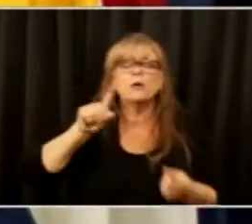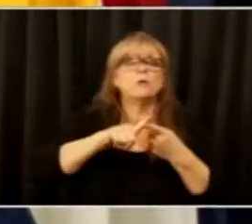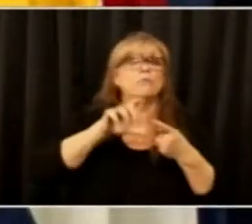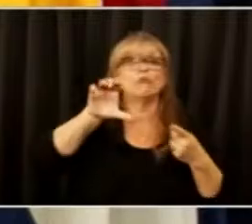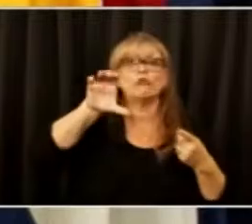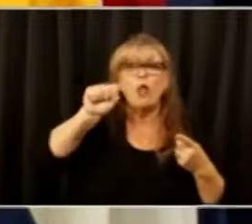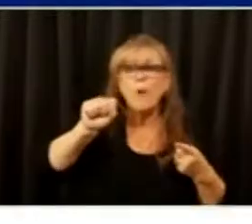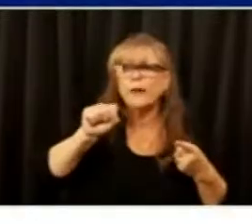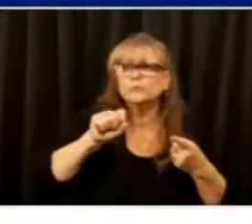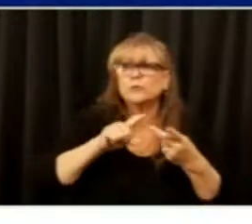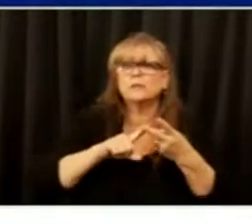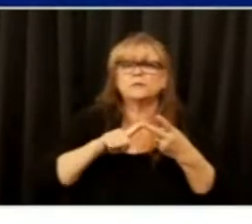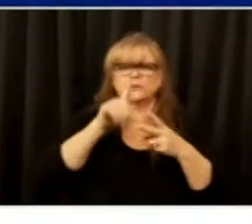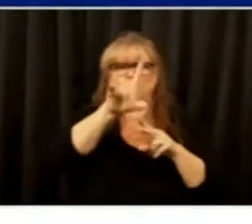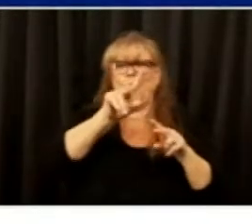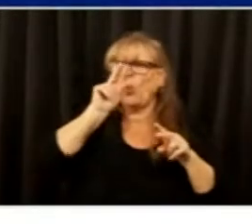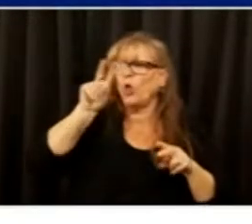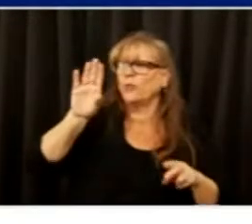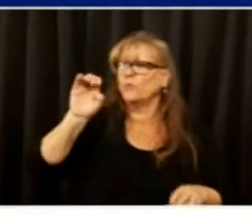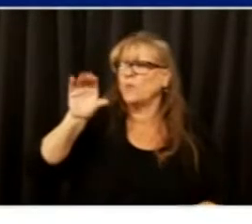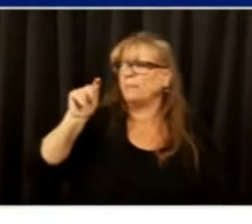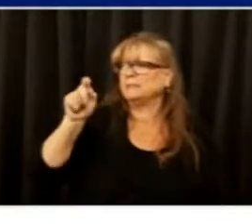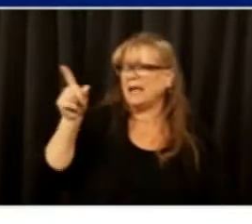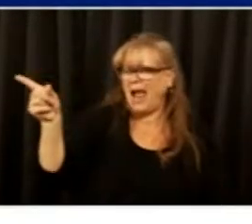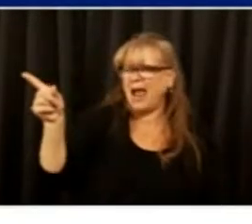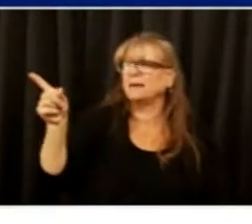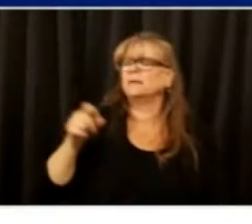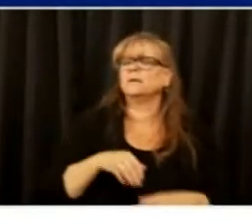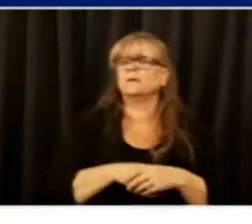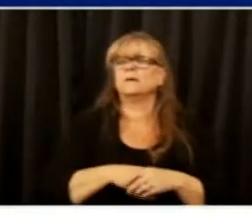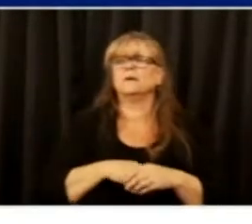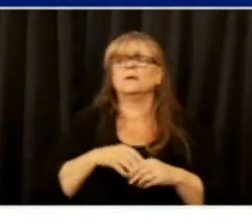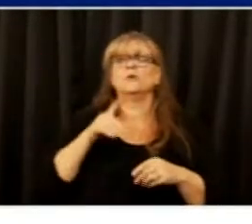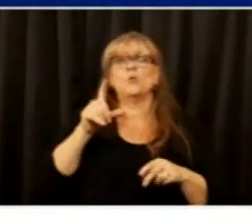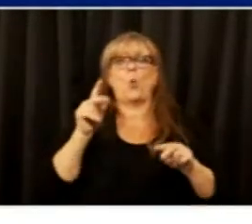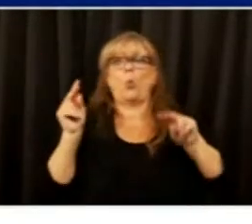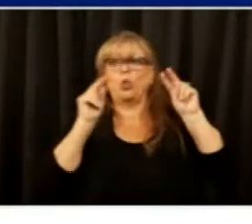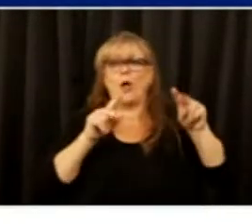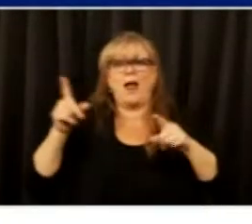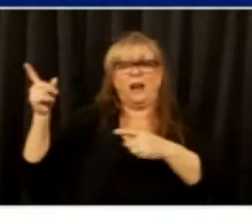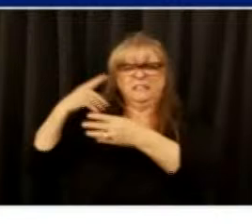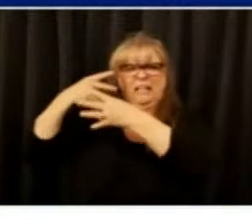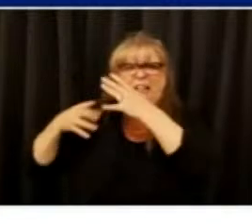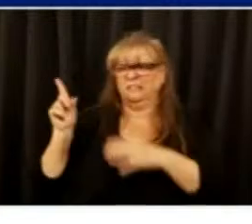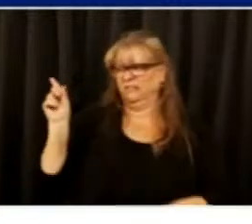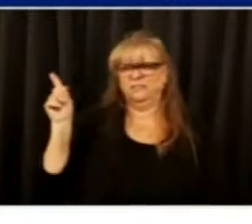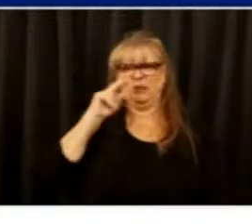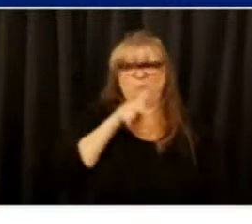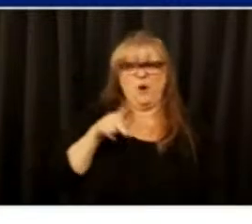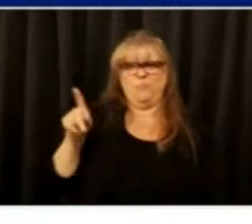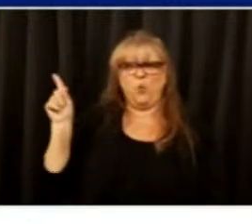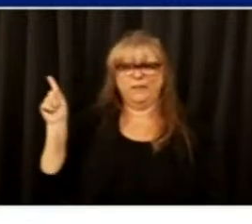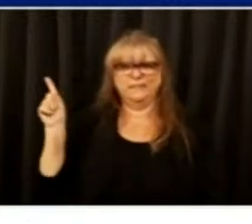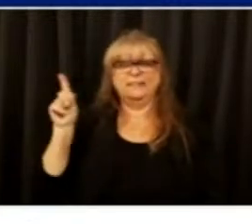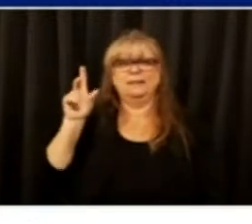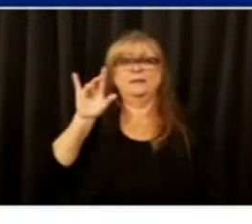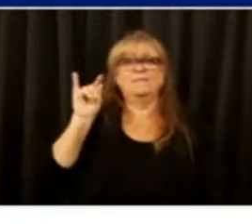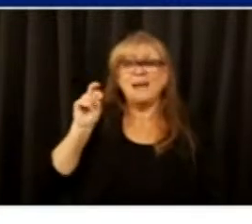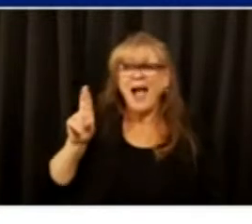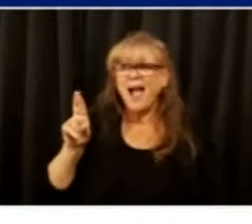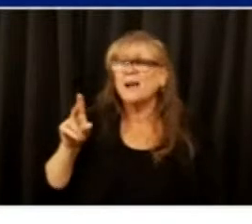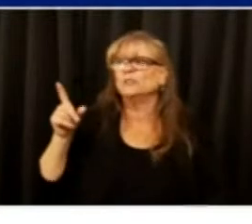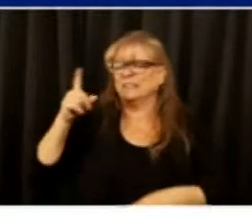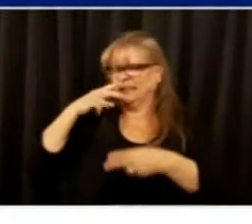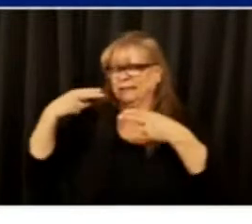how to sign up. You can also get a comprehensive list of who has the Pfizer vaccine available on this next slide. You can